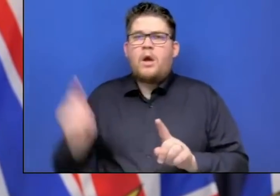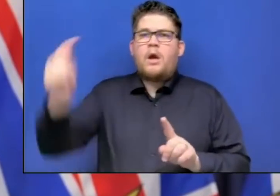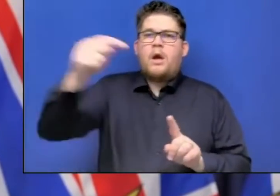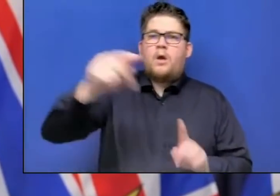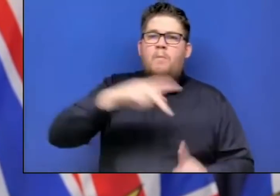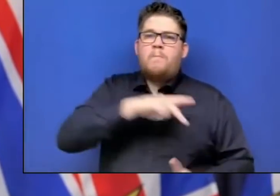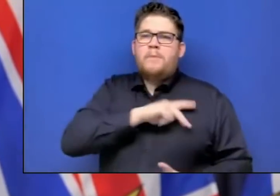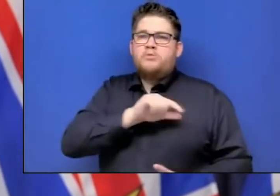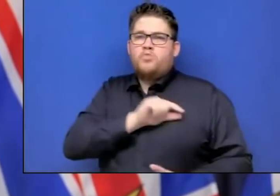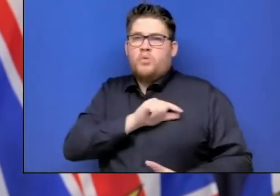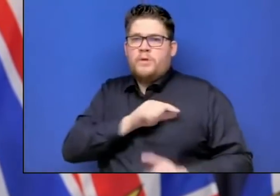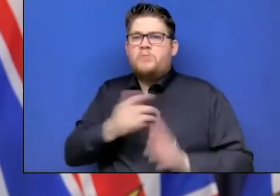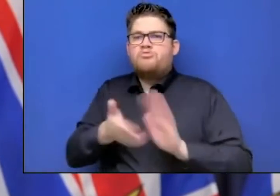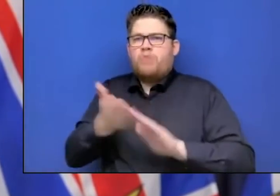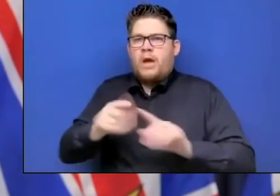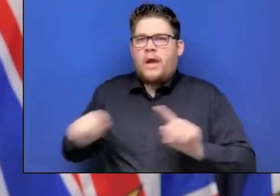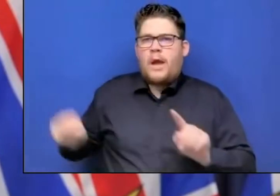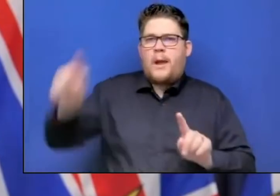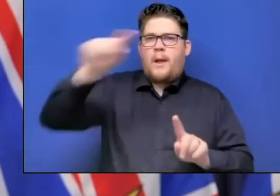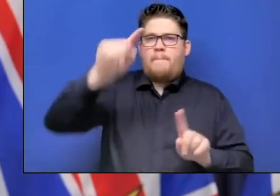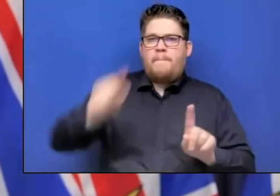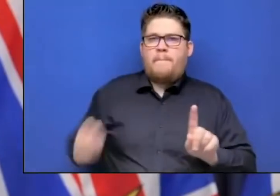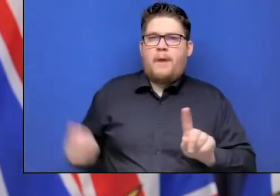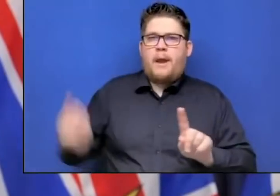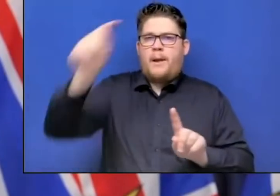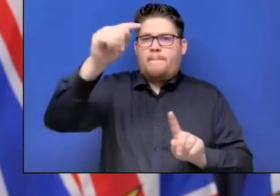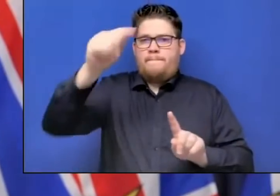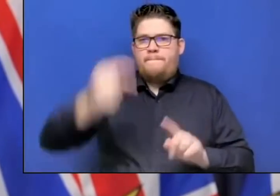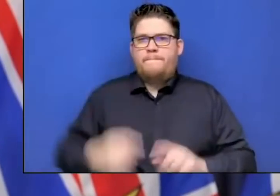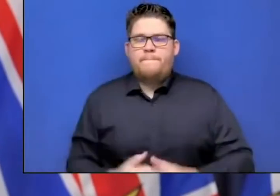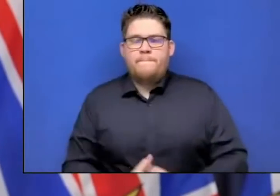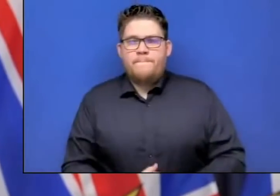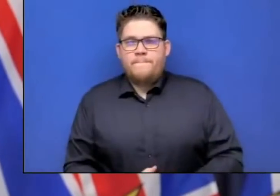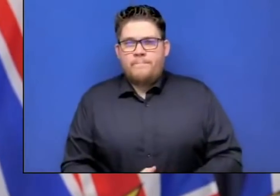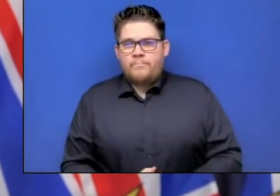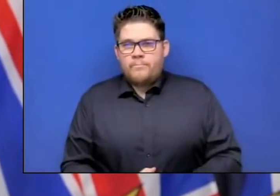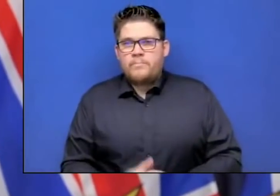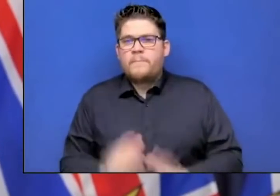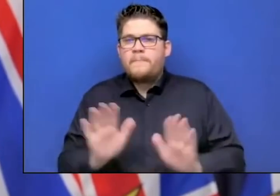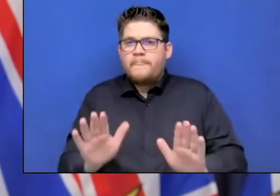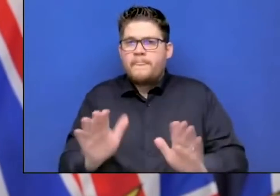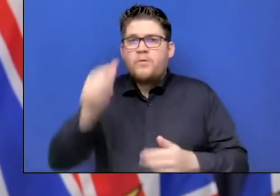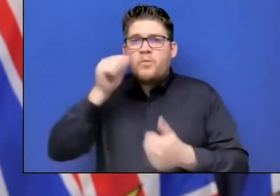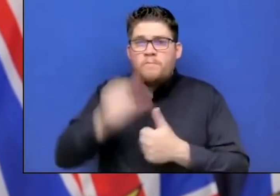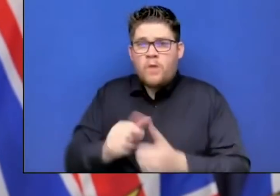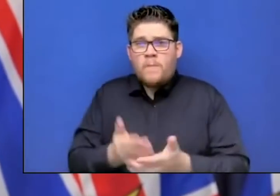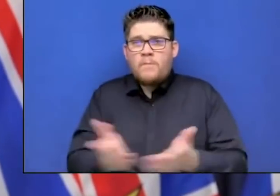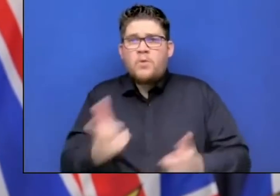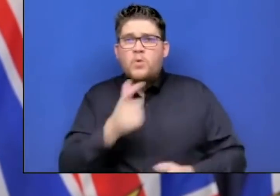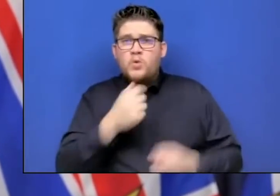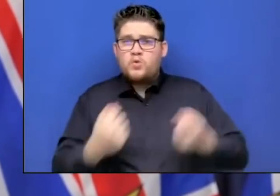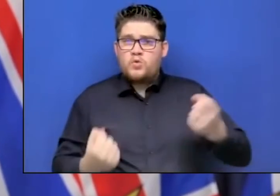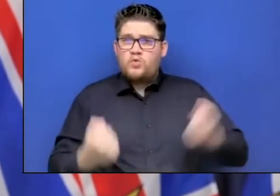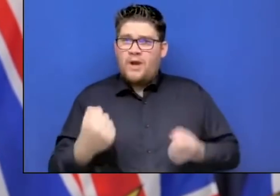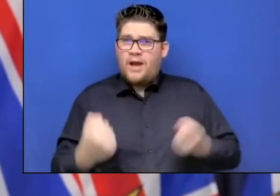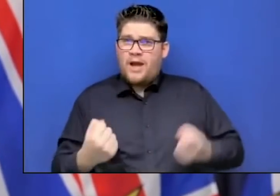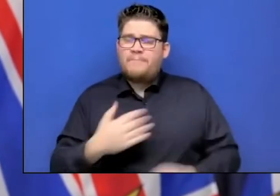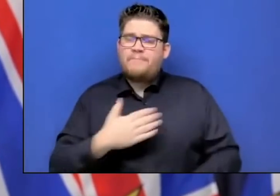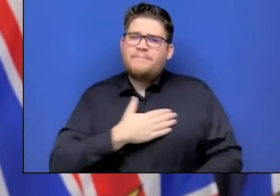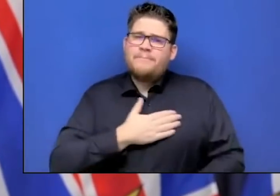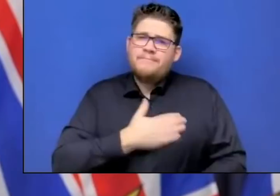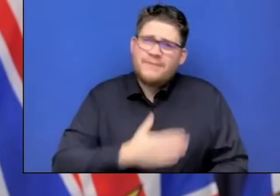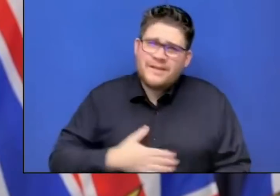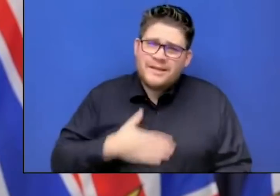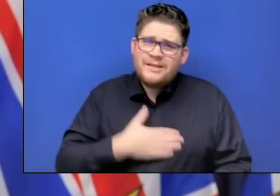to have capacity and remains fluid. A reminder for motorists: please be extra vigilant on the roads where there are